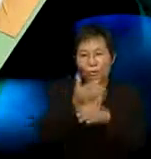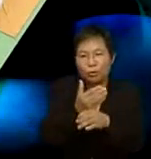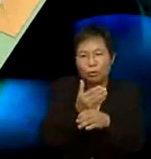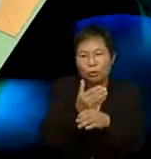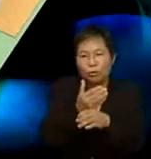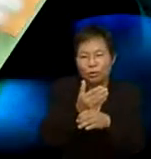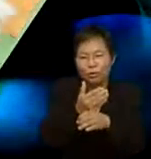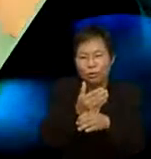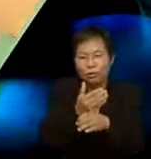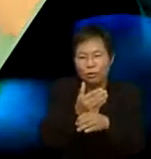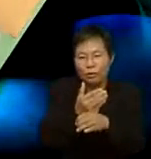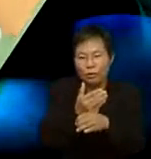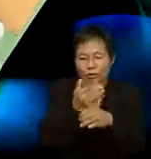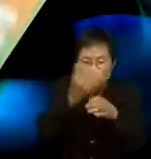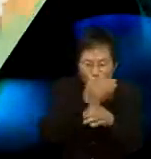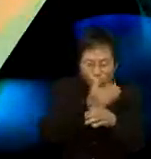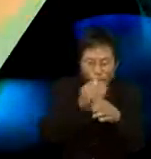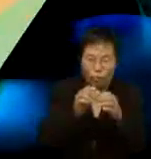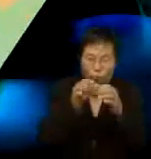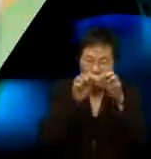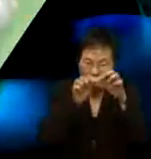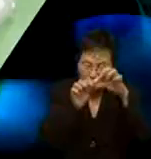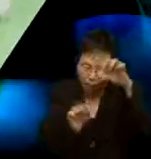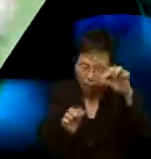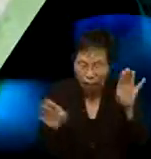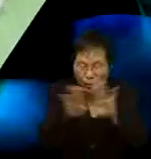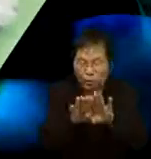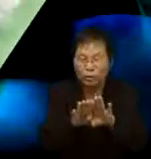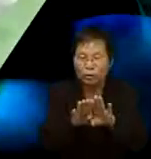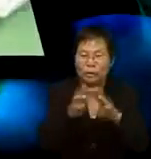folded paper hidden inside.